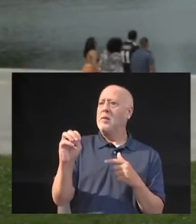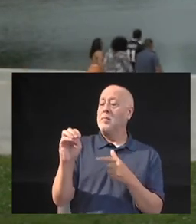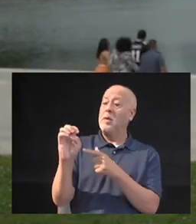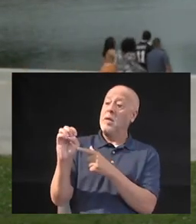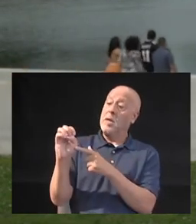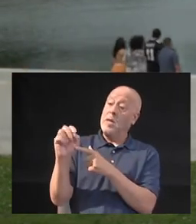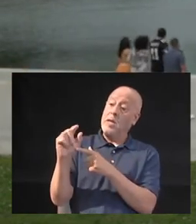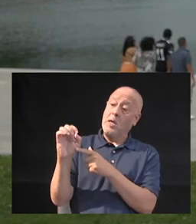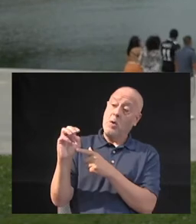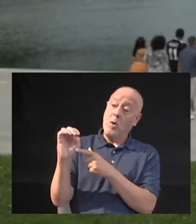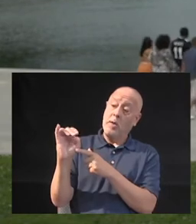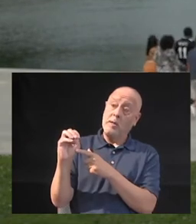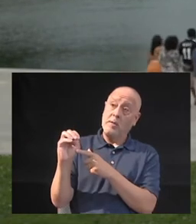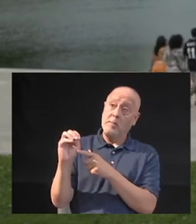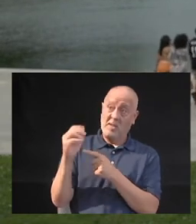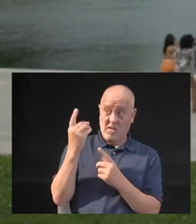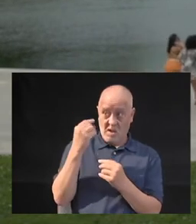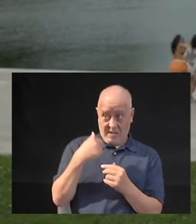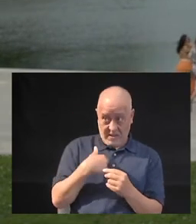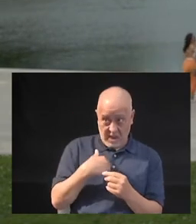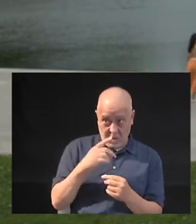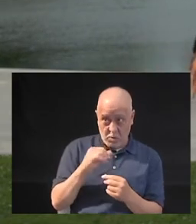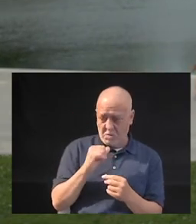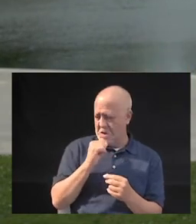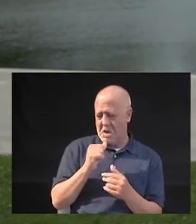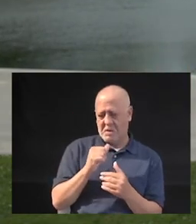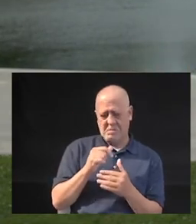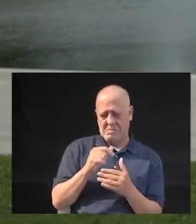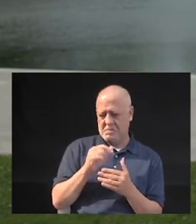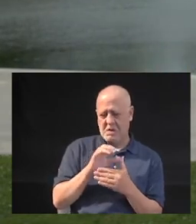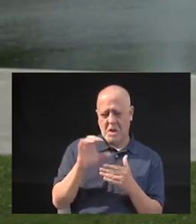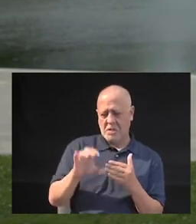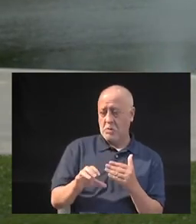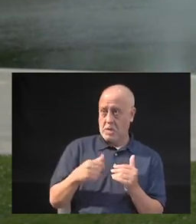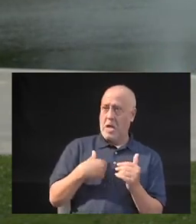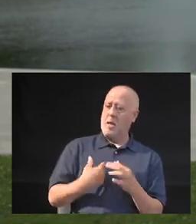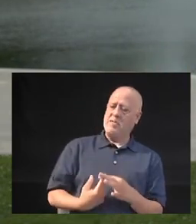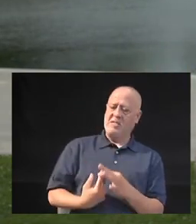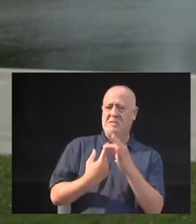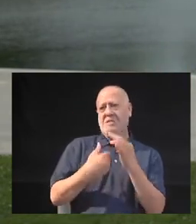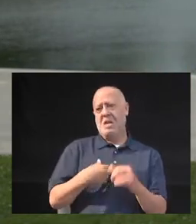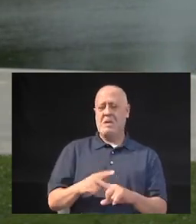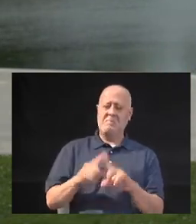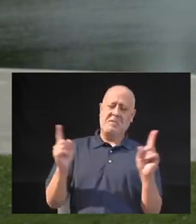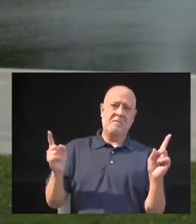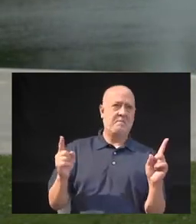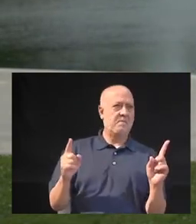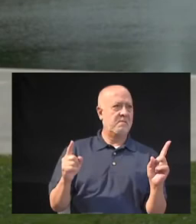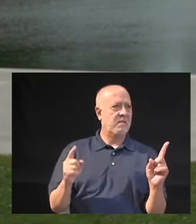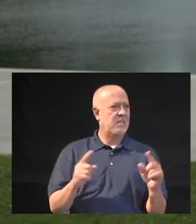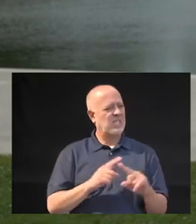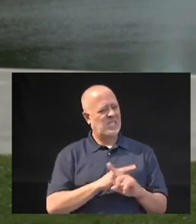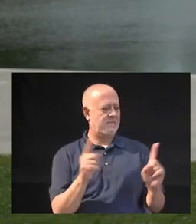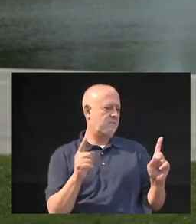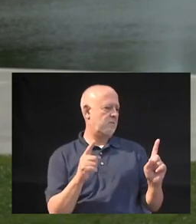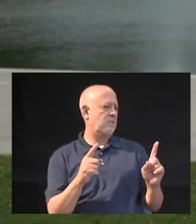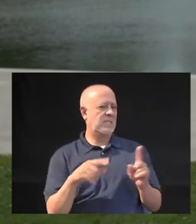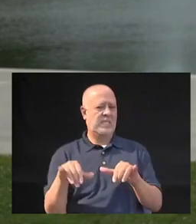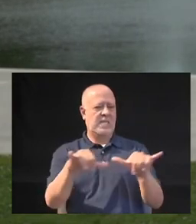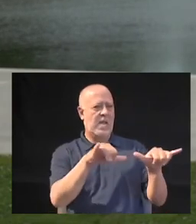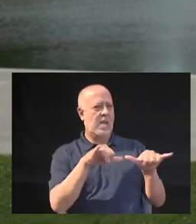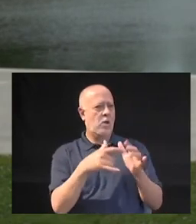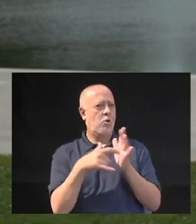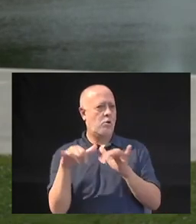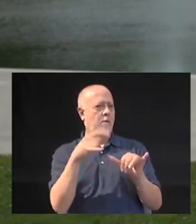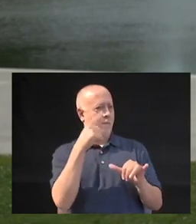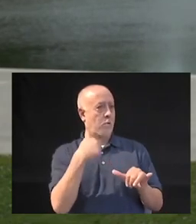that if I do it, there won't be consequences. I'm special. I'm different. It's a different standard for me.